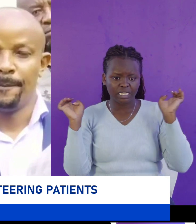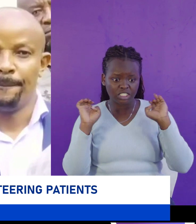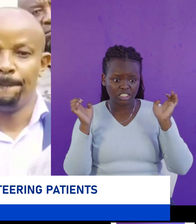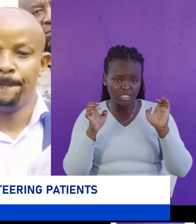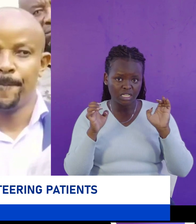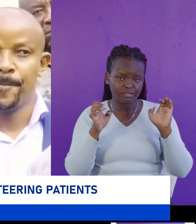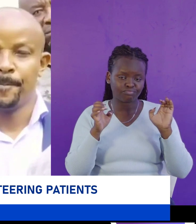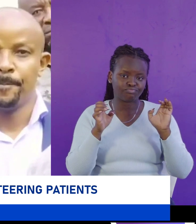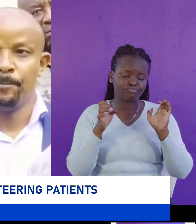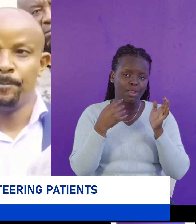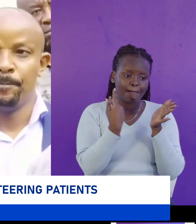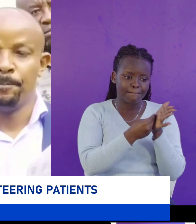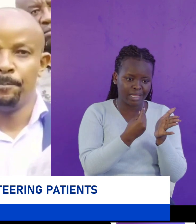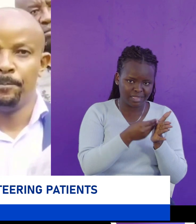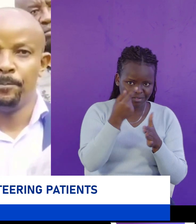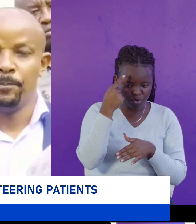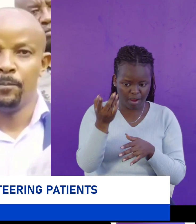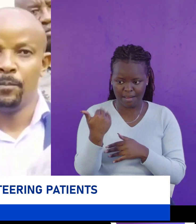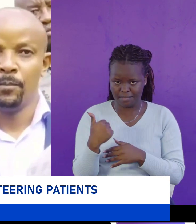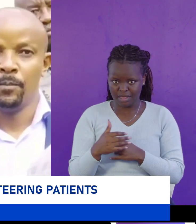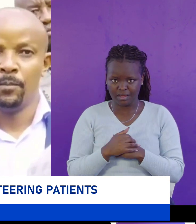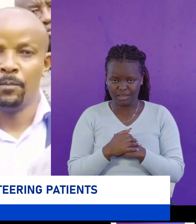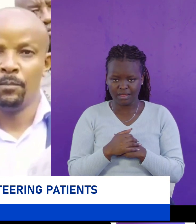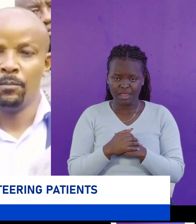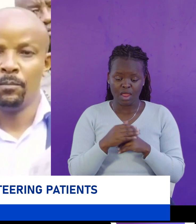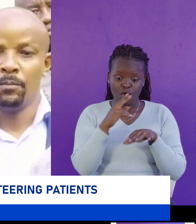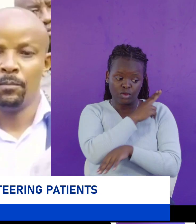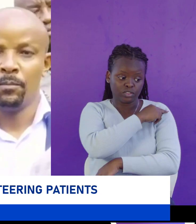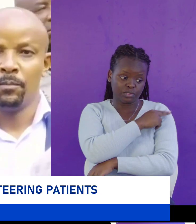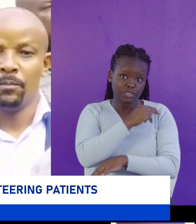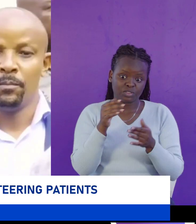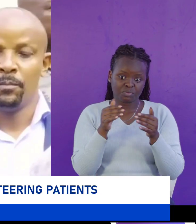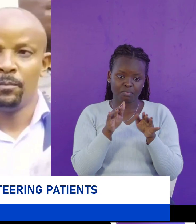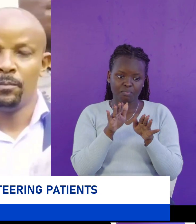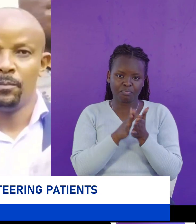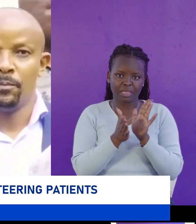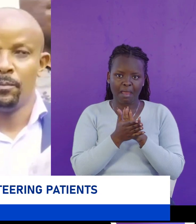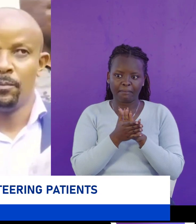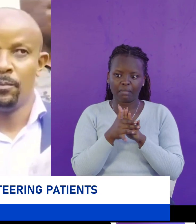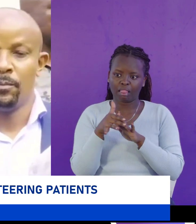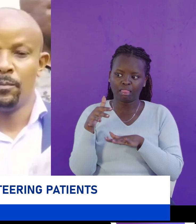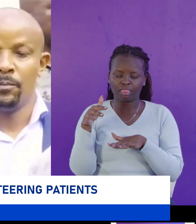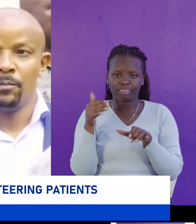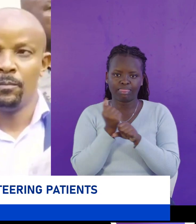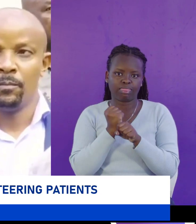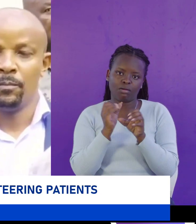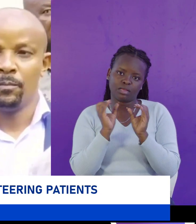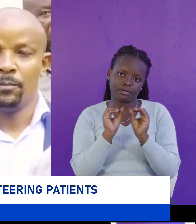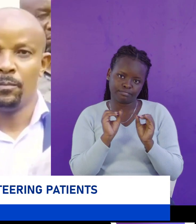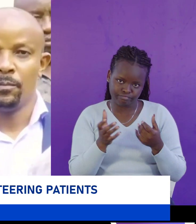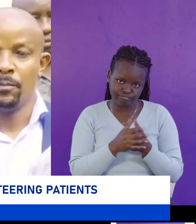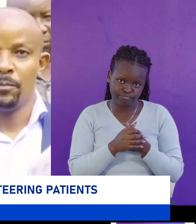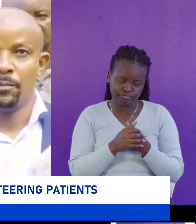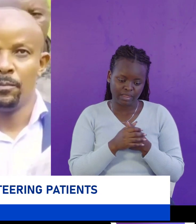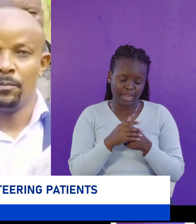attend to our patients. So our hospitals have almost become ghost because of this referral system. And I want to tell the people who are listening to me of